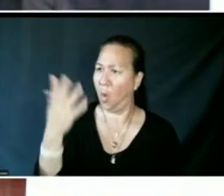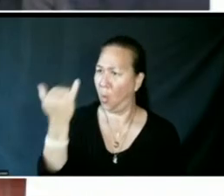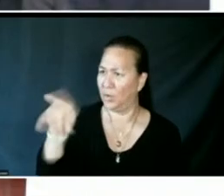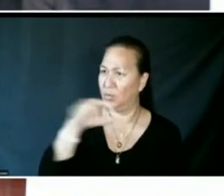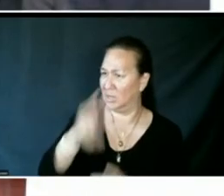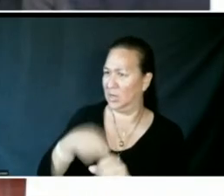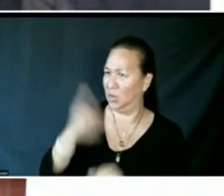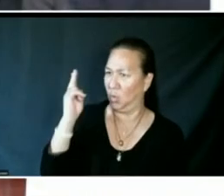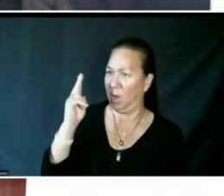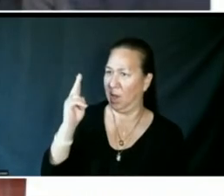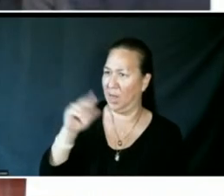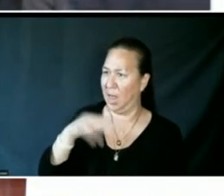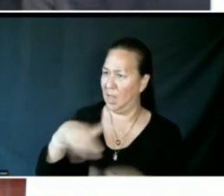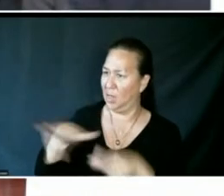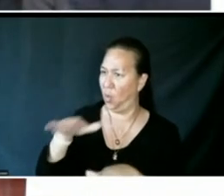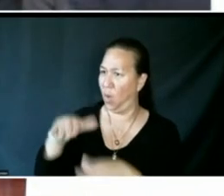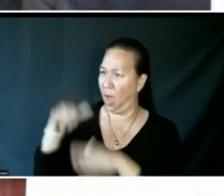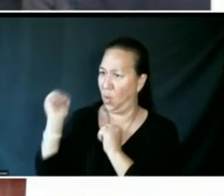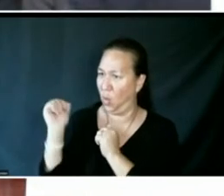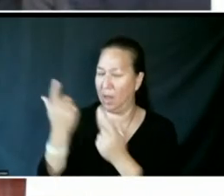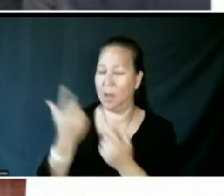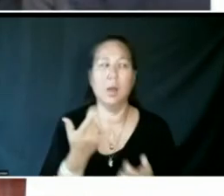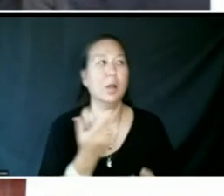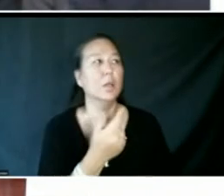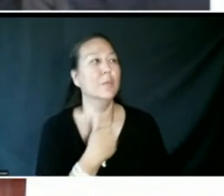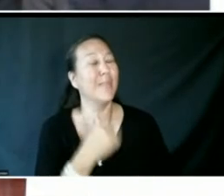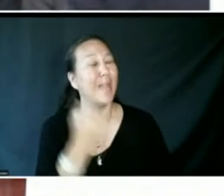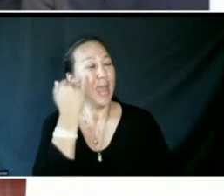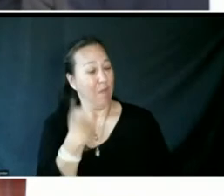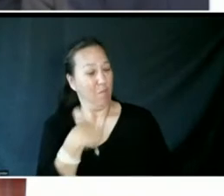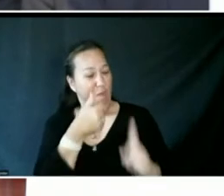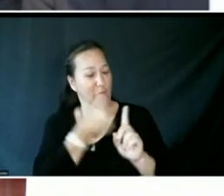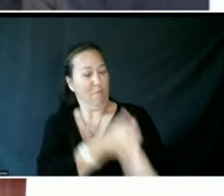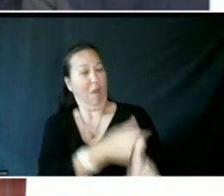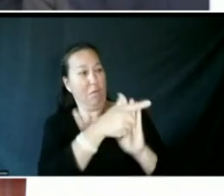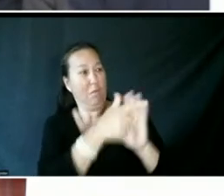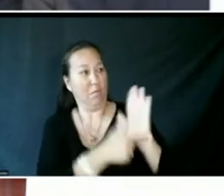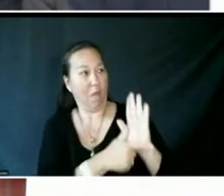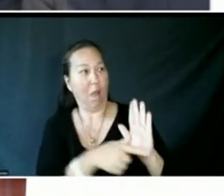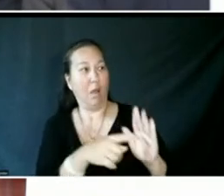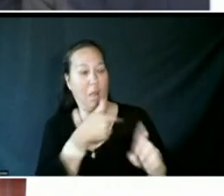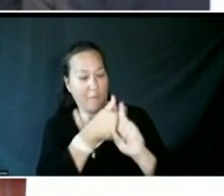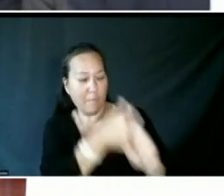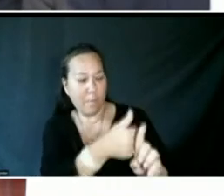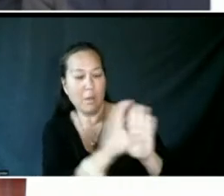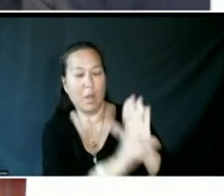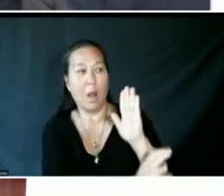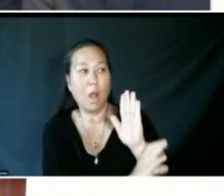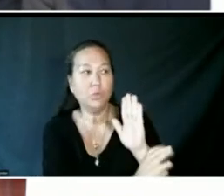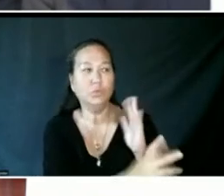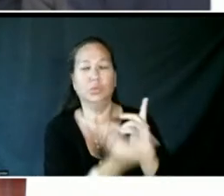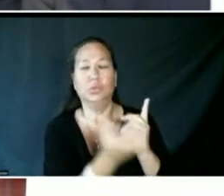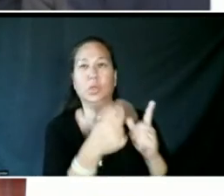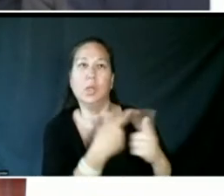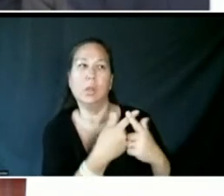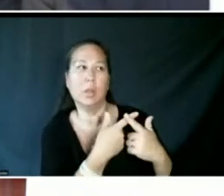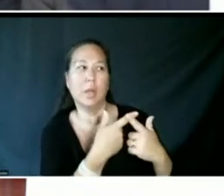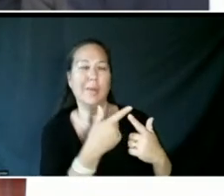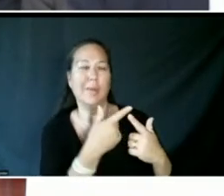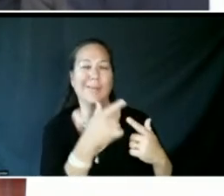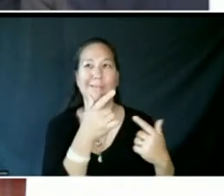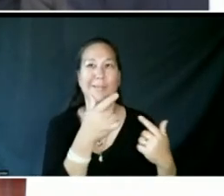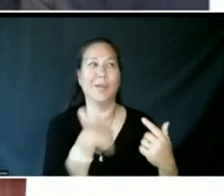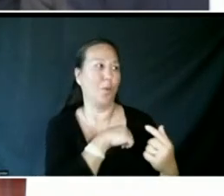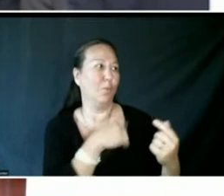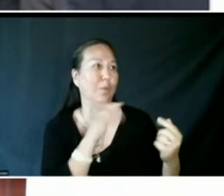Because I knew that we had followed the law and we had followed the Constitution. And I think sometimes moments require you to stand up and just take